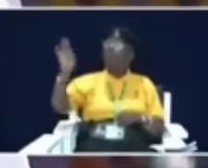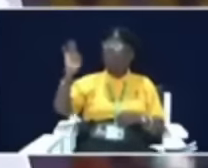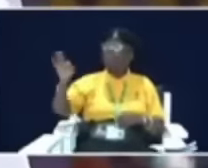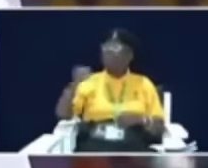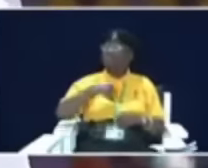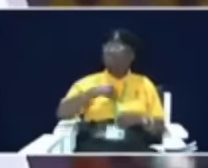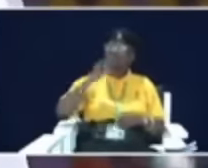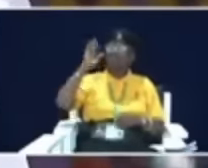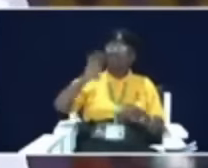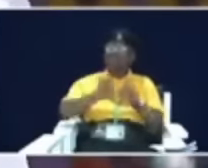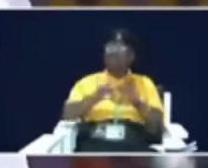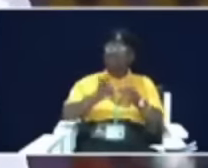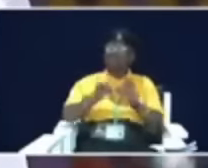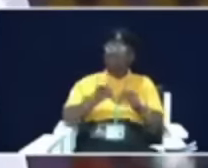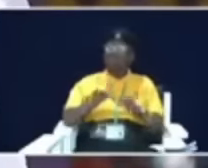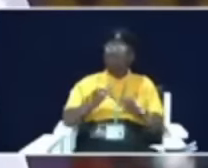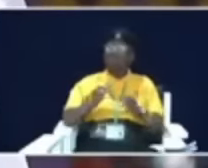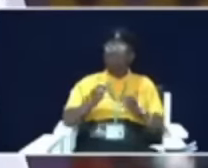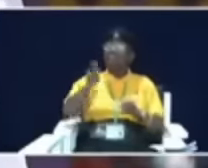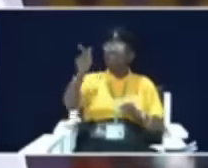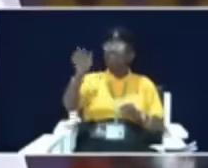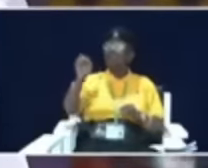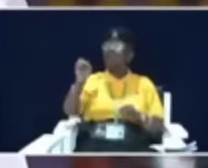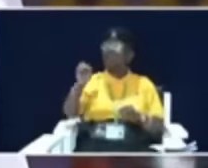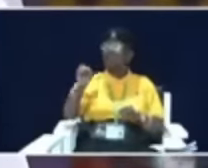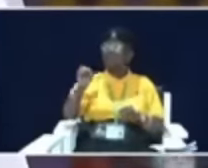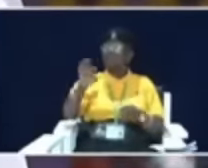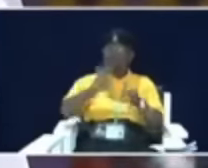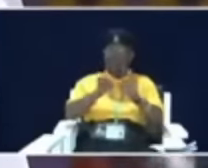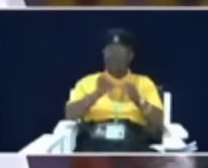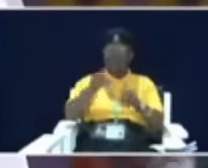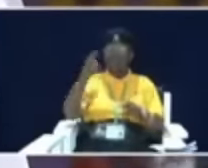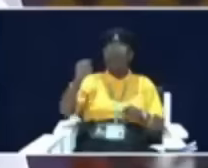General Basia interpreting for the deacon.